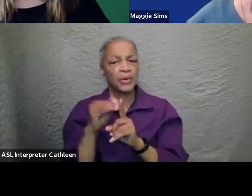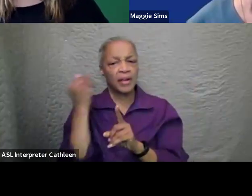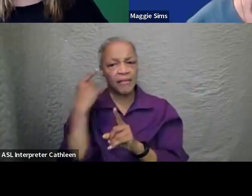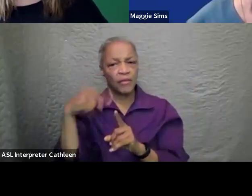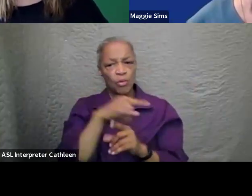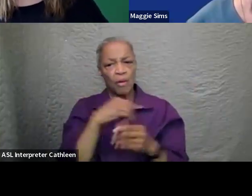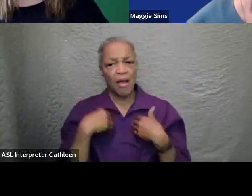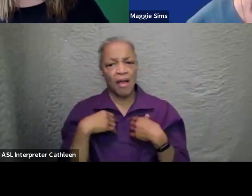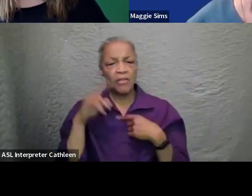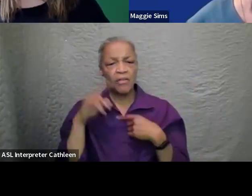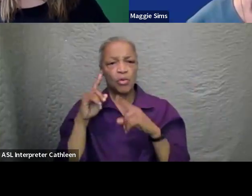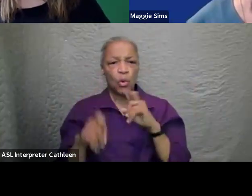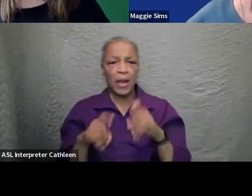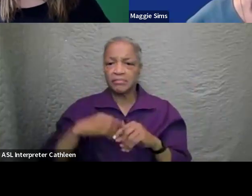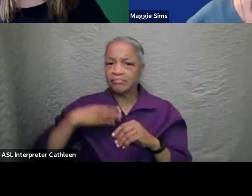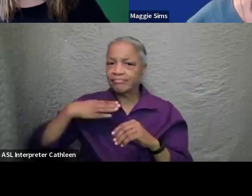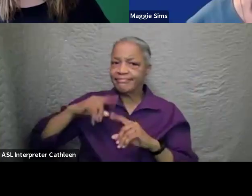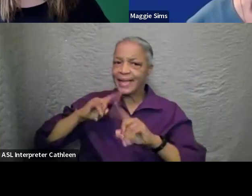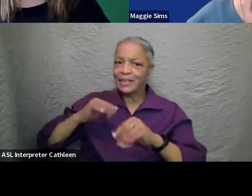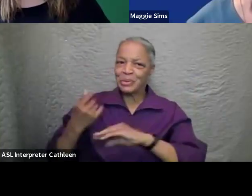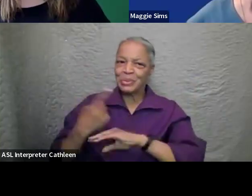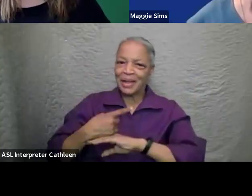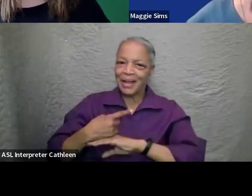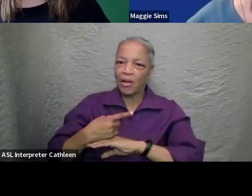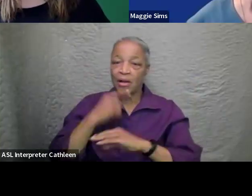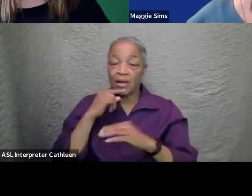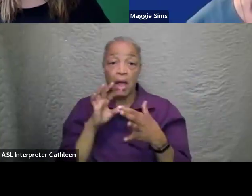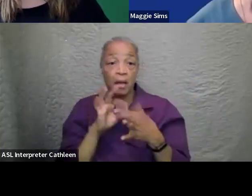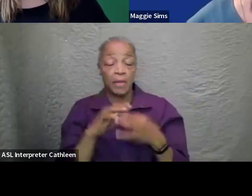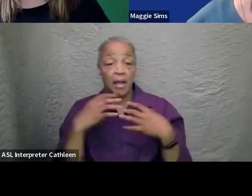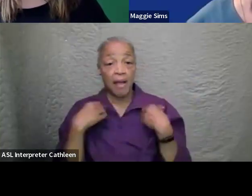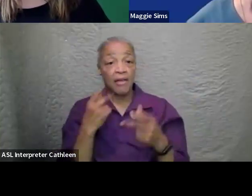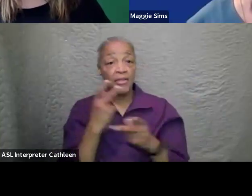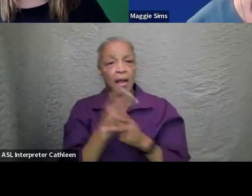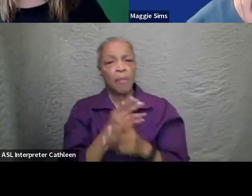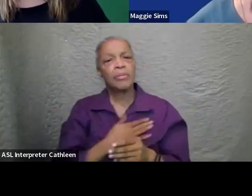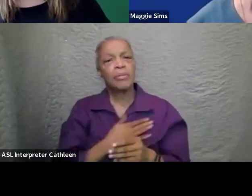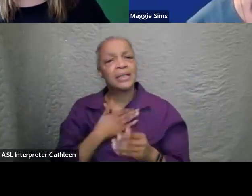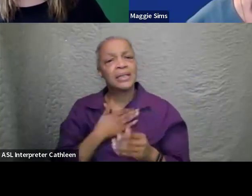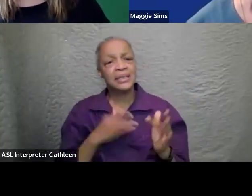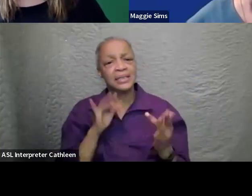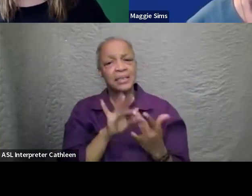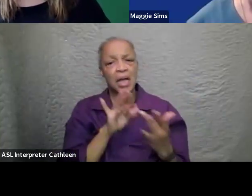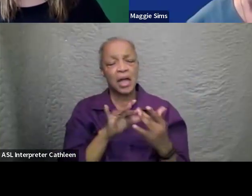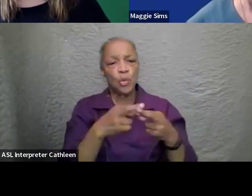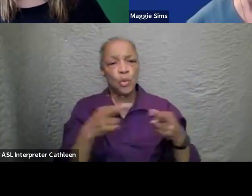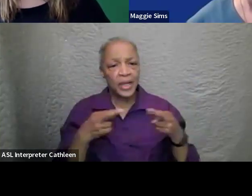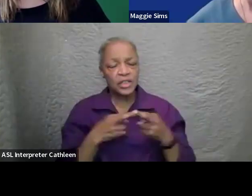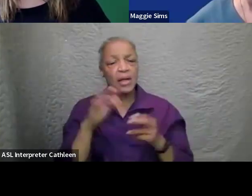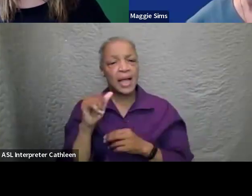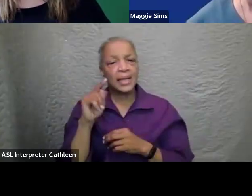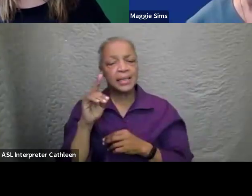have questions that were not answered today or were not about healthcare, please do contact your regional ADA center